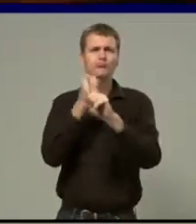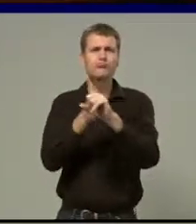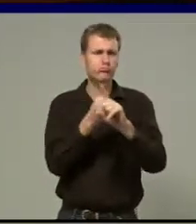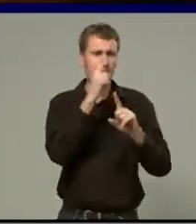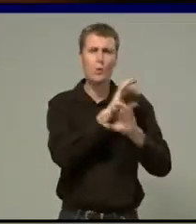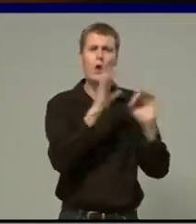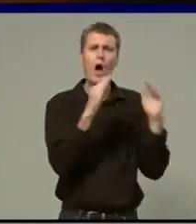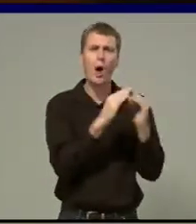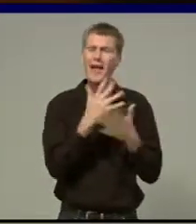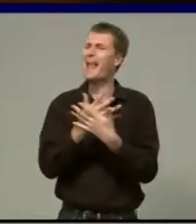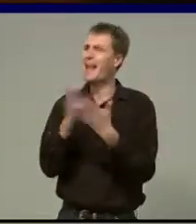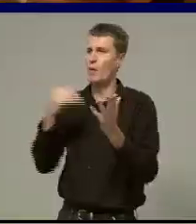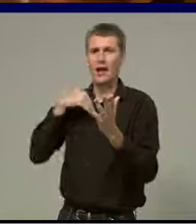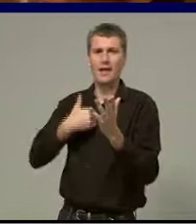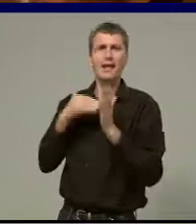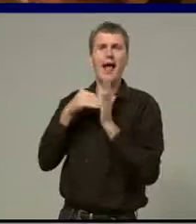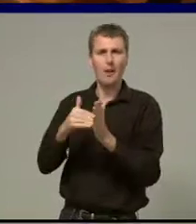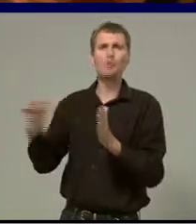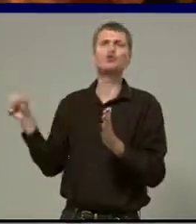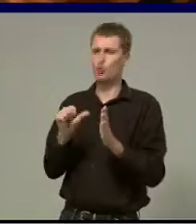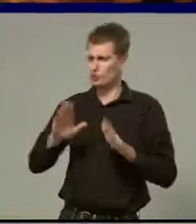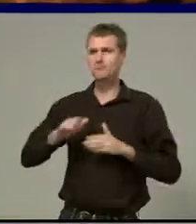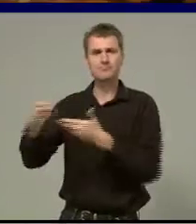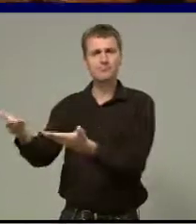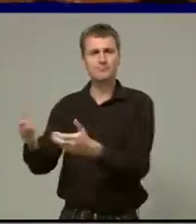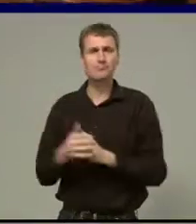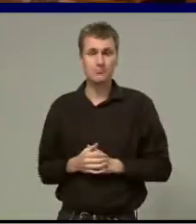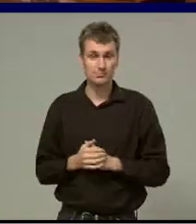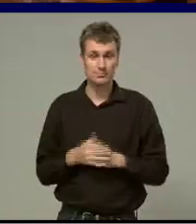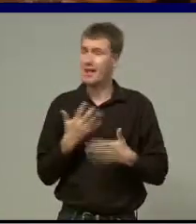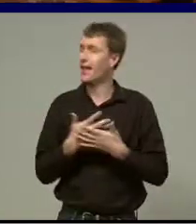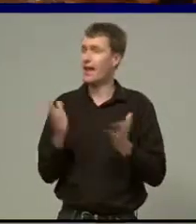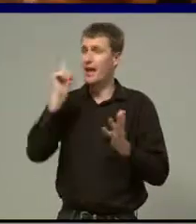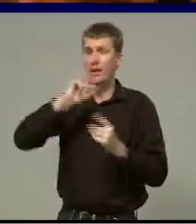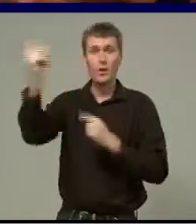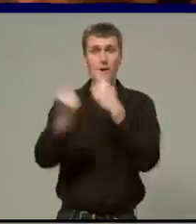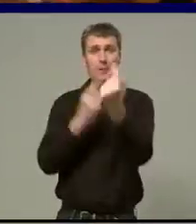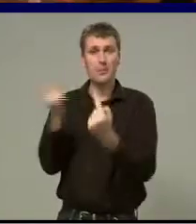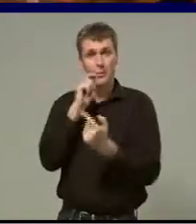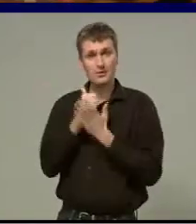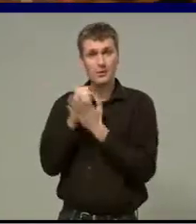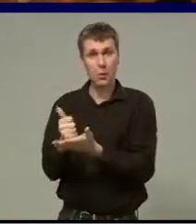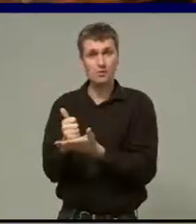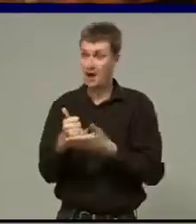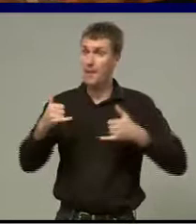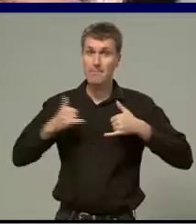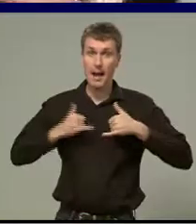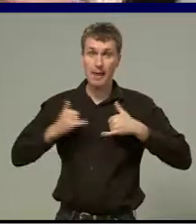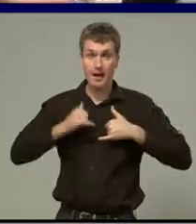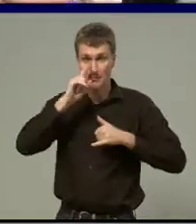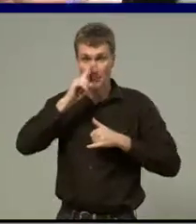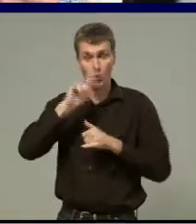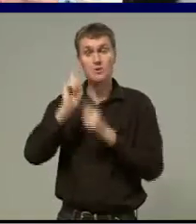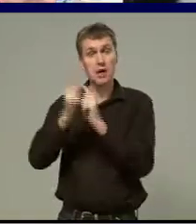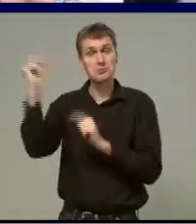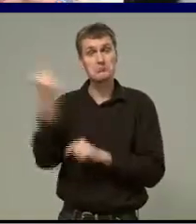needs help should receive it. If people come here, we'll just feed anybody that comes, and we've had backpackers here at different times.